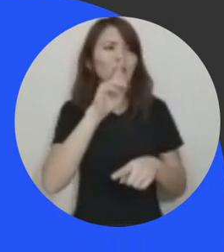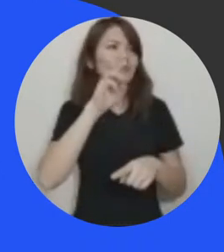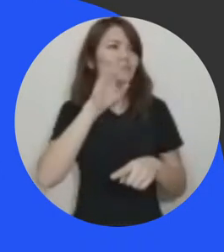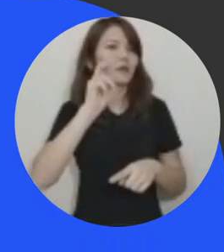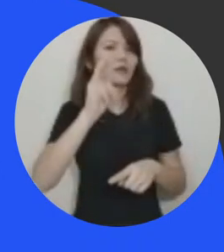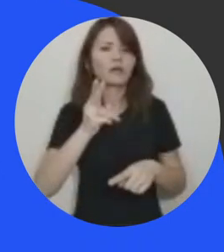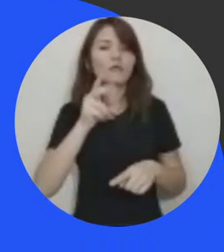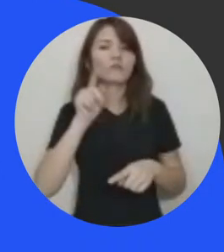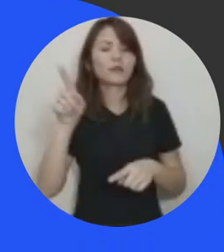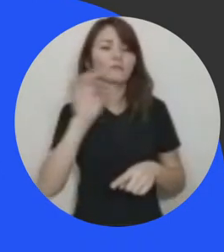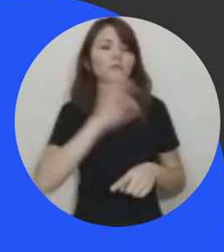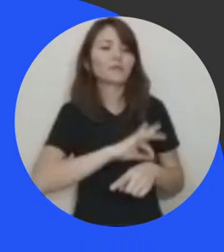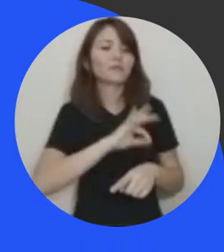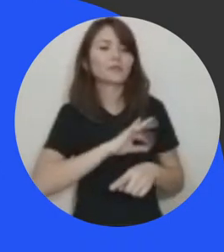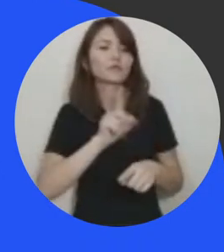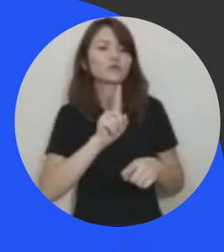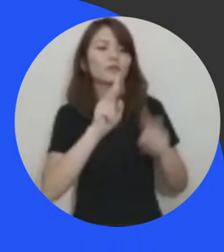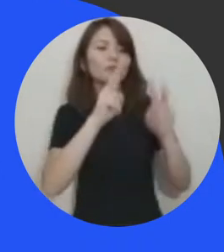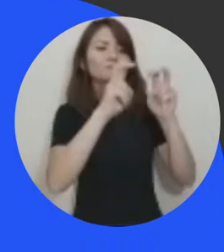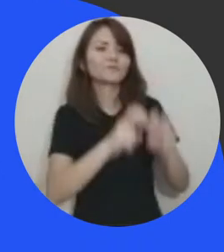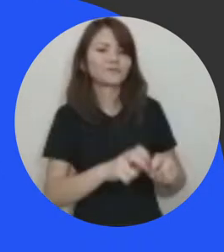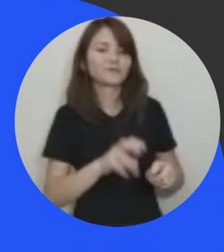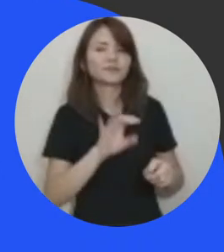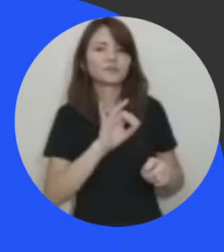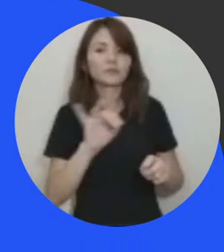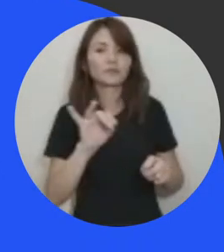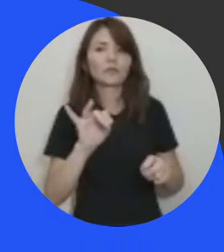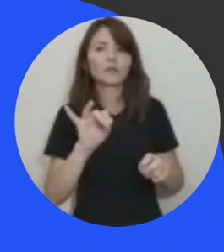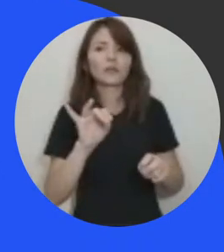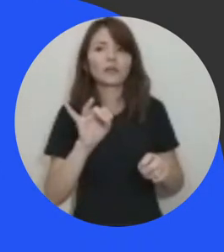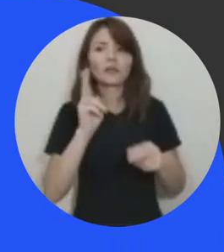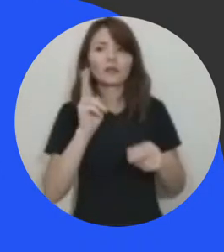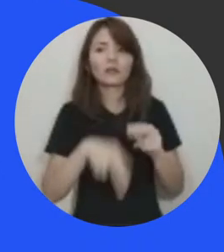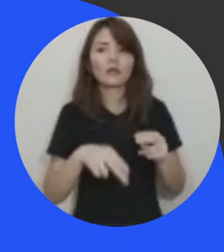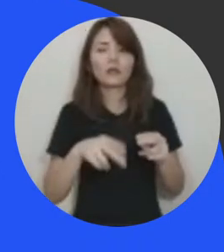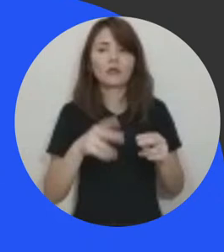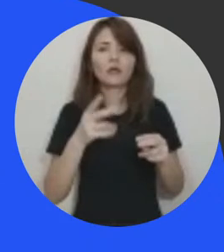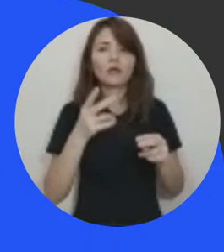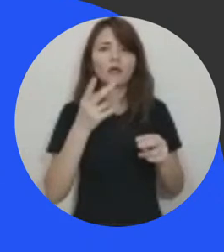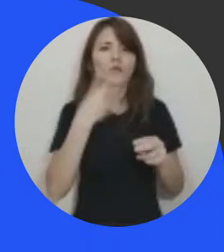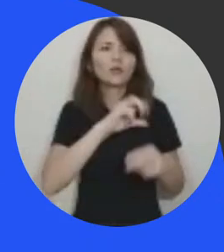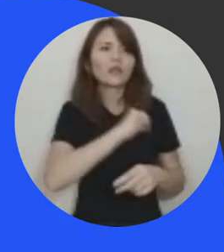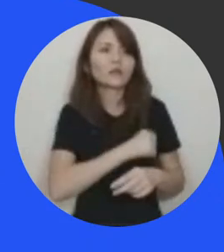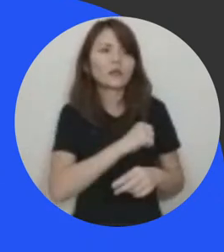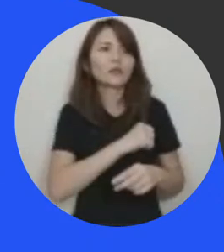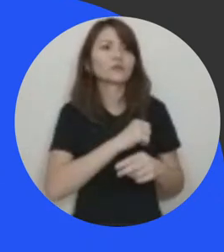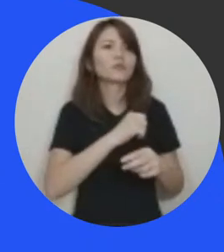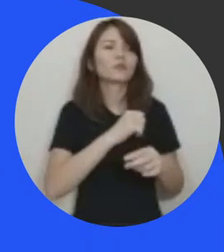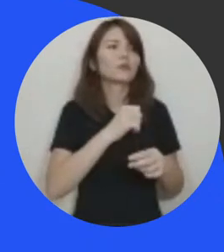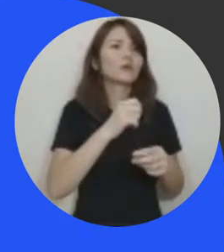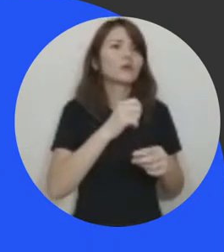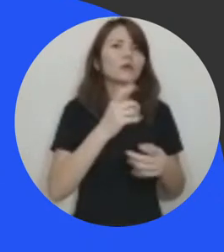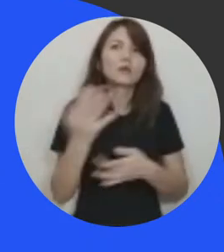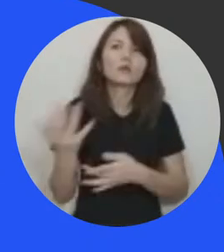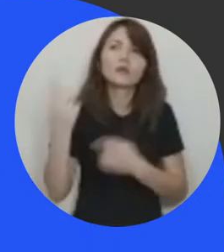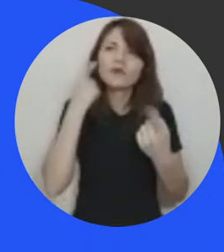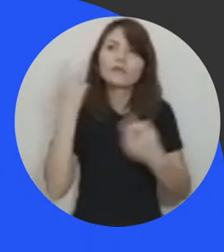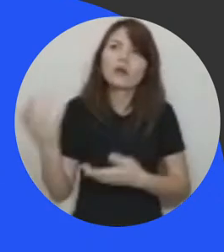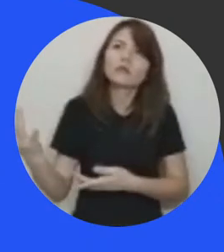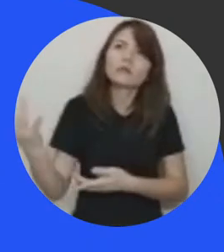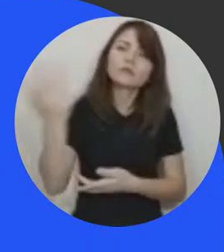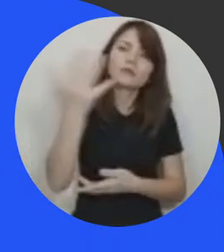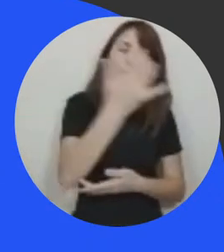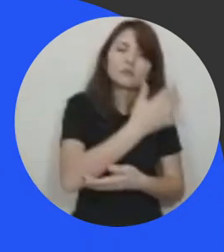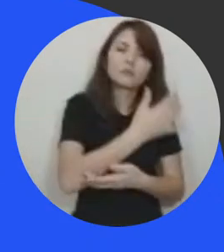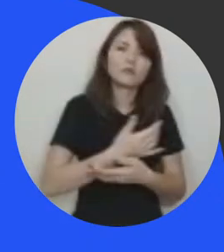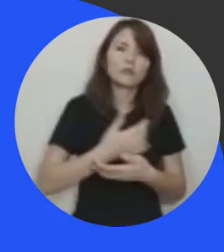you then need to do a lot of detective work to tie together these various bits of information to actually generate